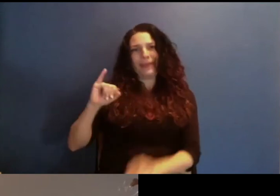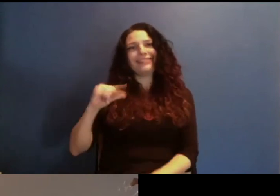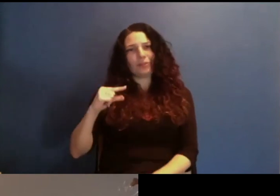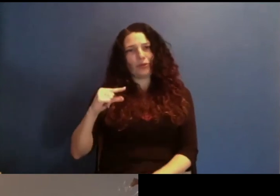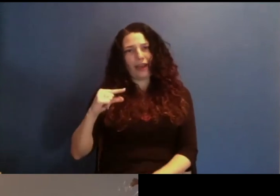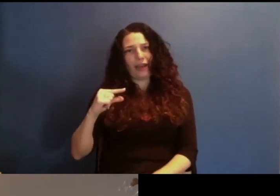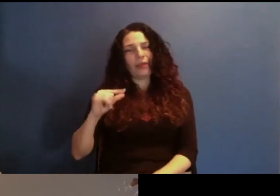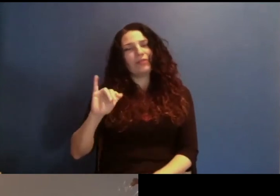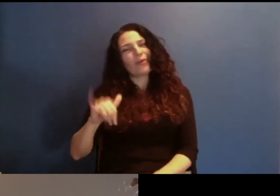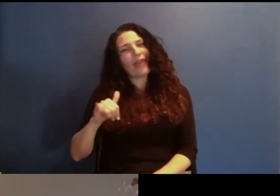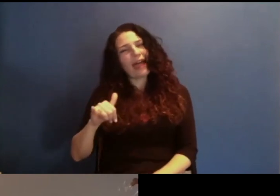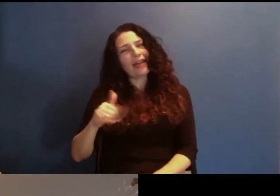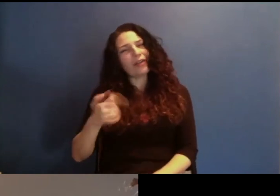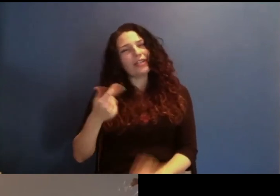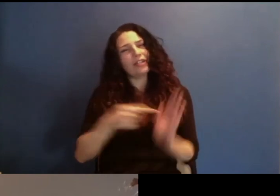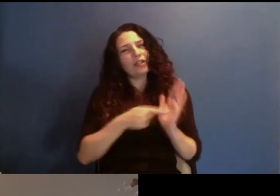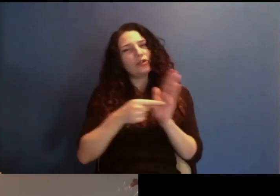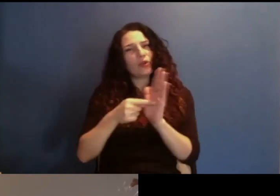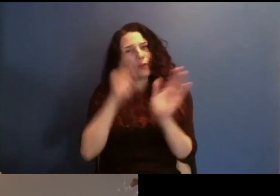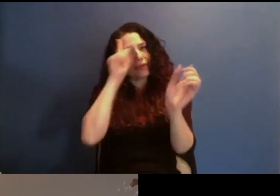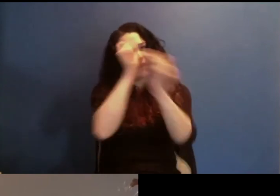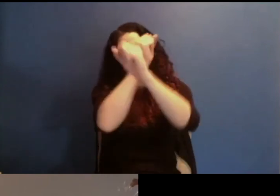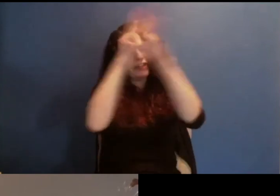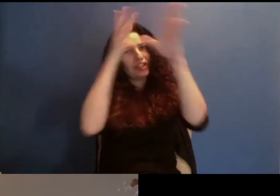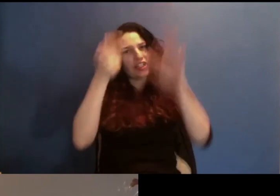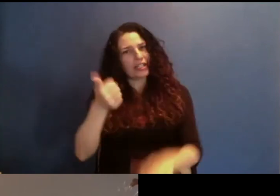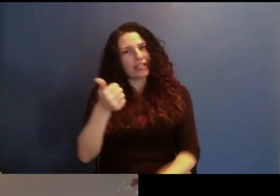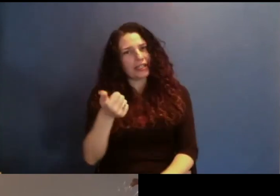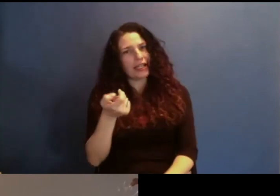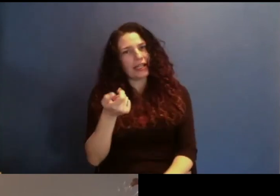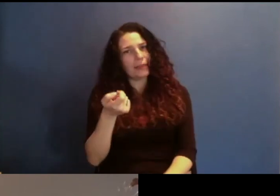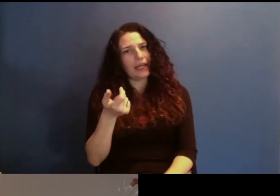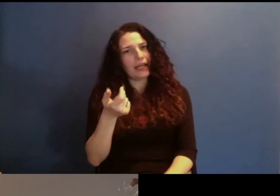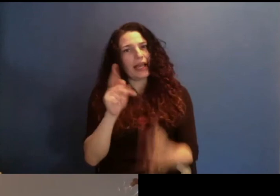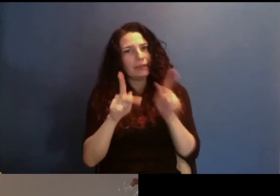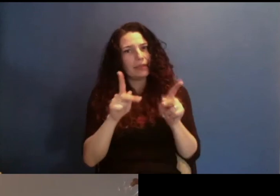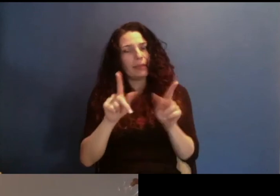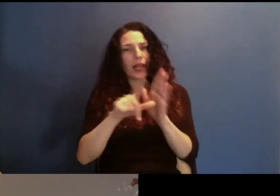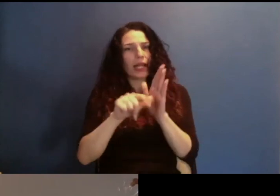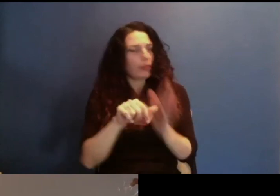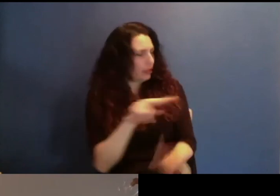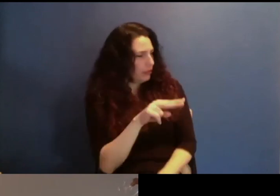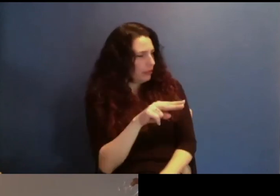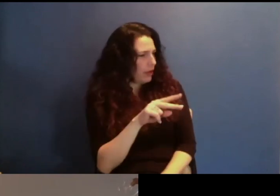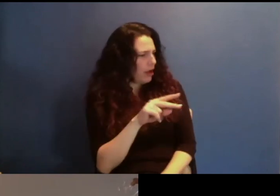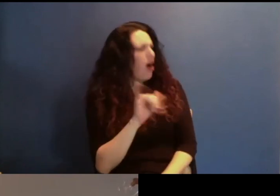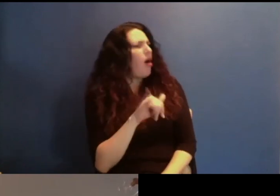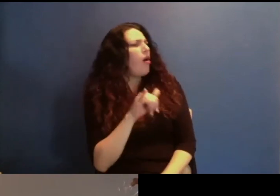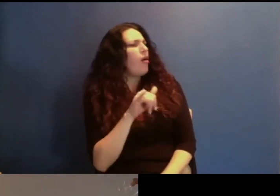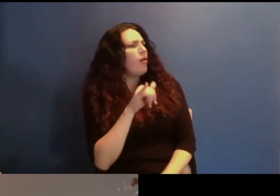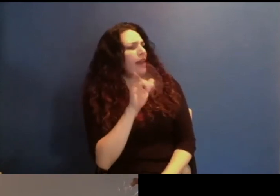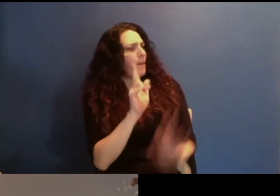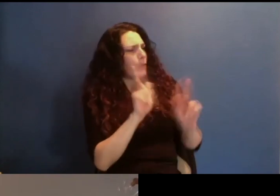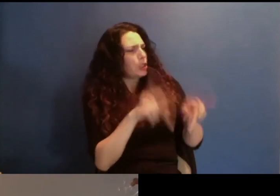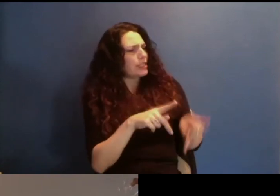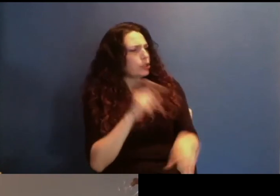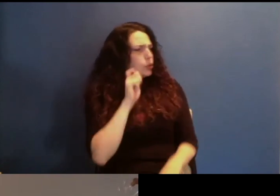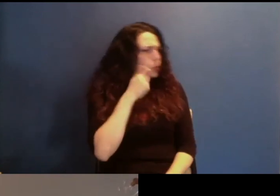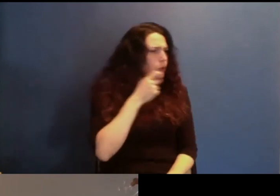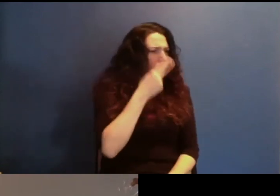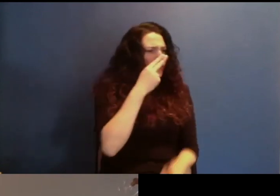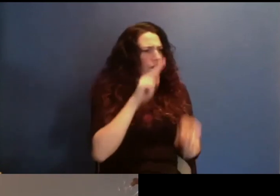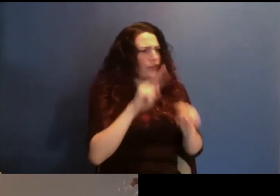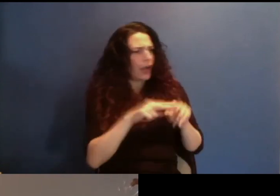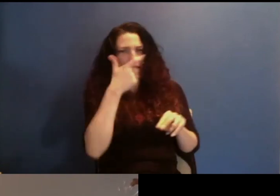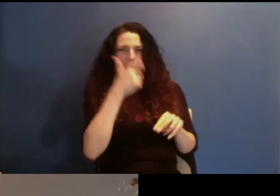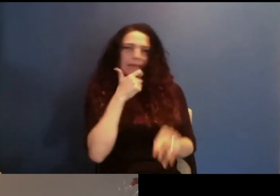vision, otherwise they're not going to get it. And then, you know, people seeing your Instagram and are like, oh, she looks cool and fun. Let's use that, opposed to before,